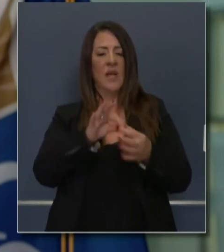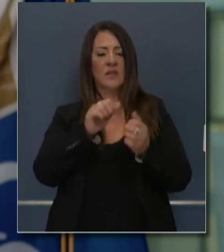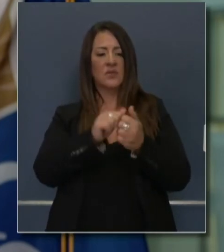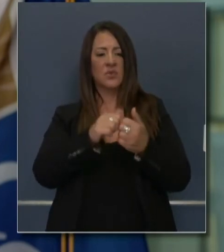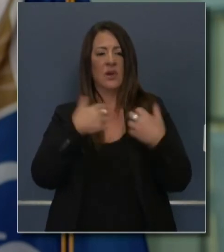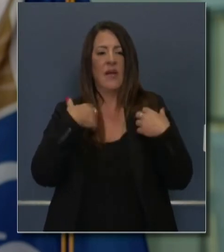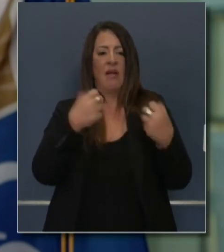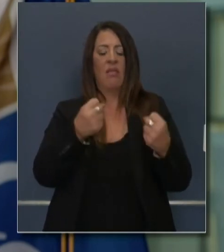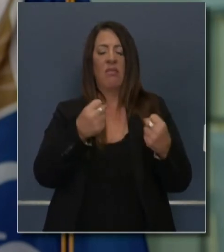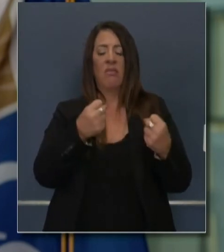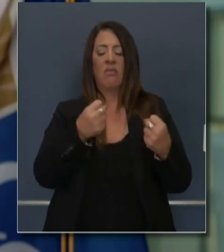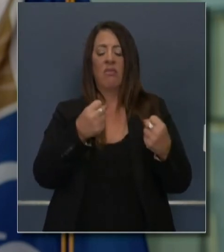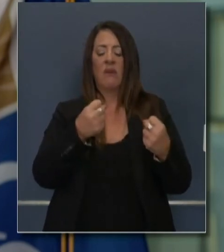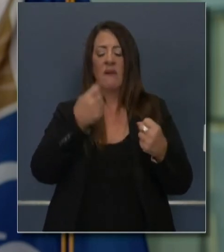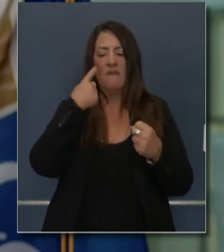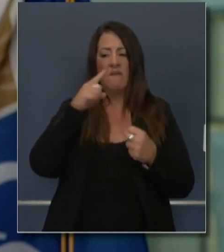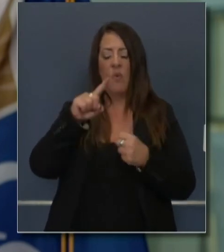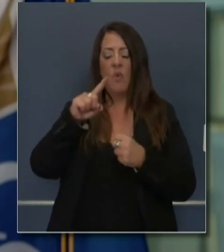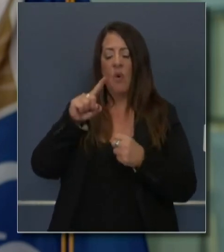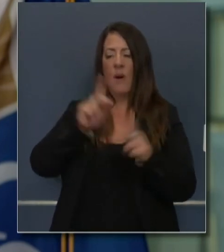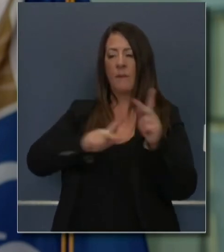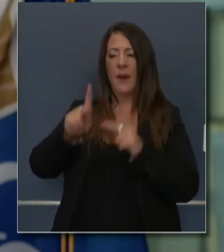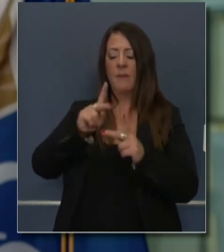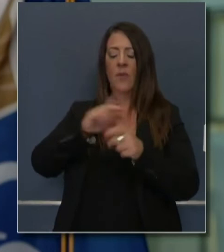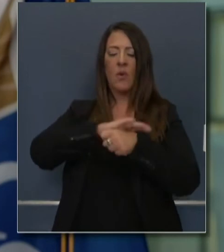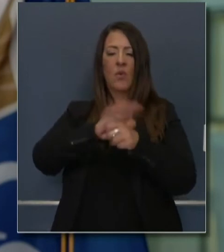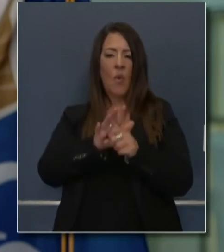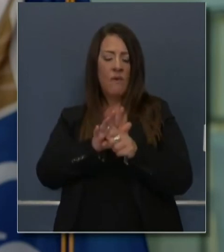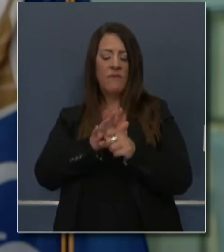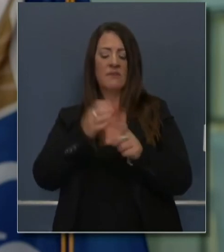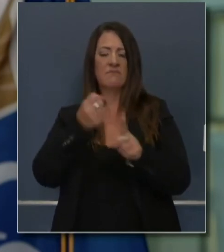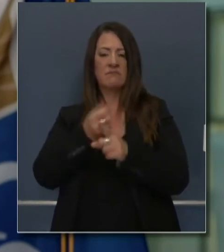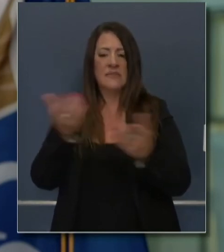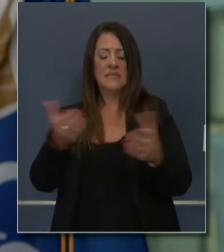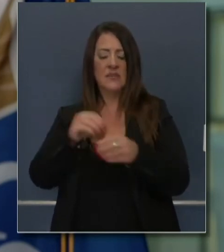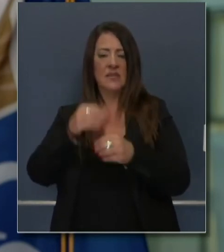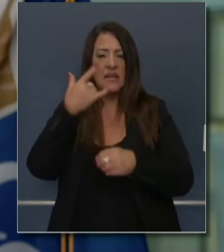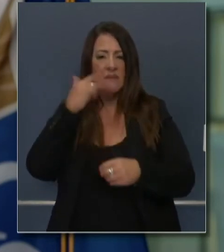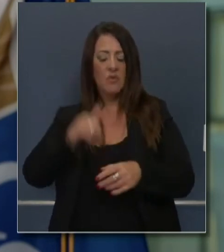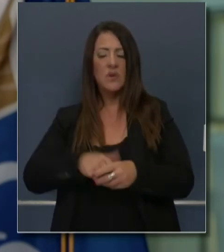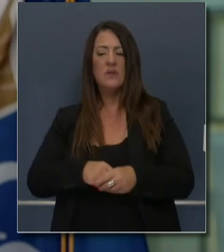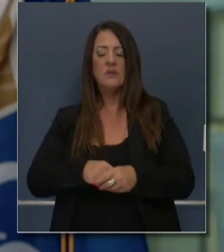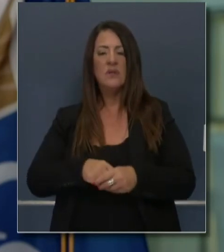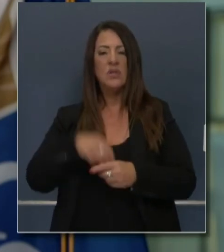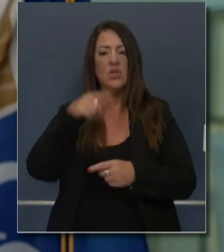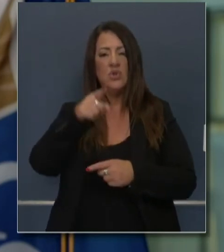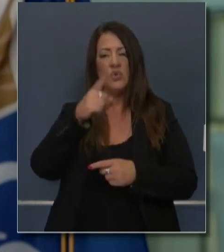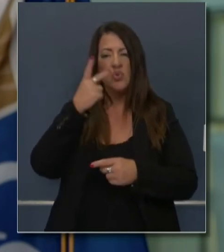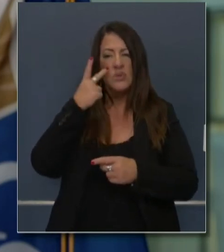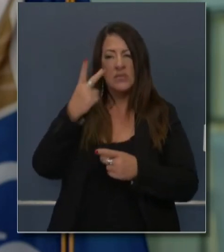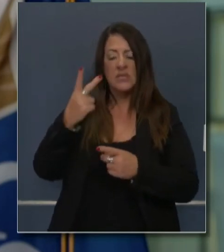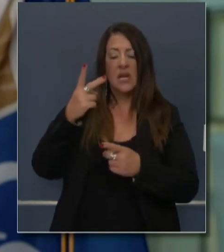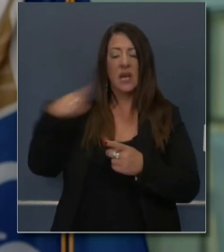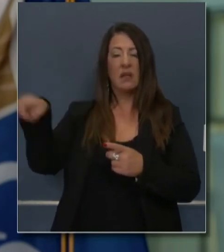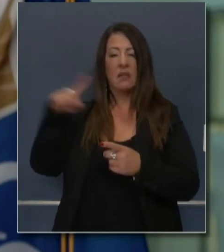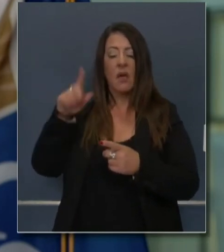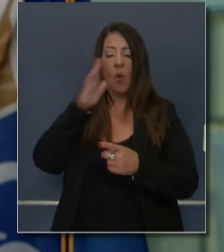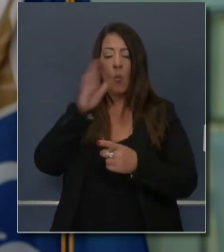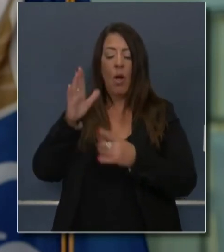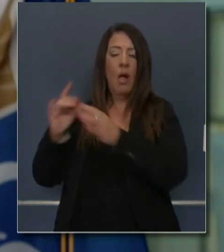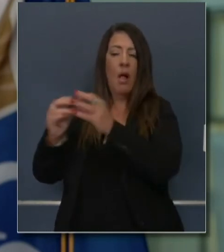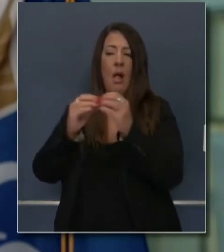and leading the defense of the ACA. So I guess I just wonder if you see that fitting into the discourse of the November election, and if so,